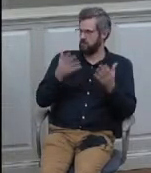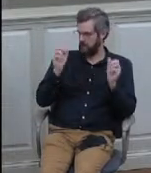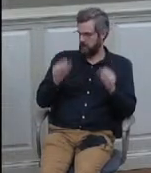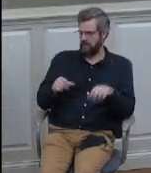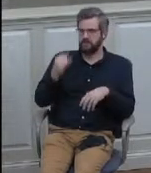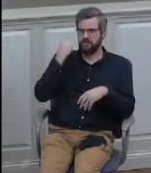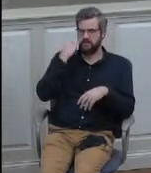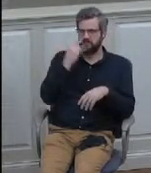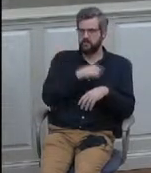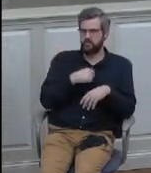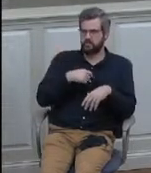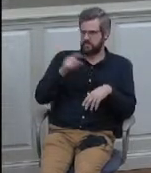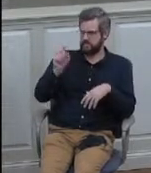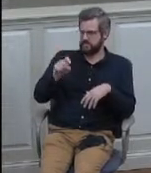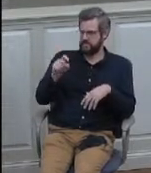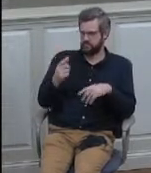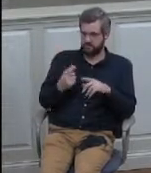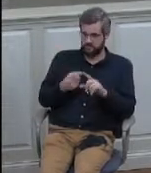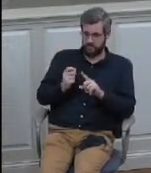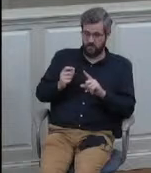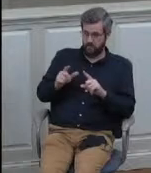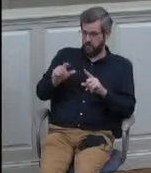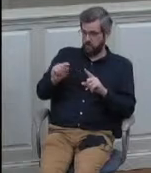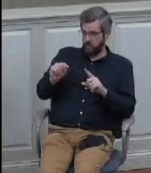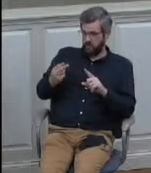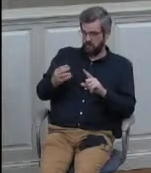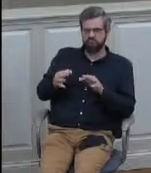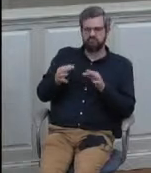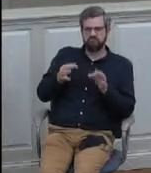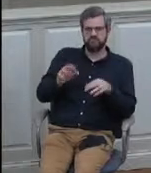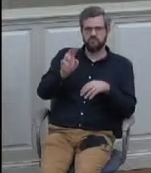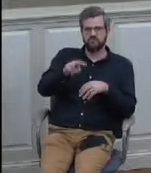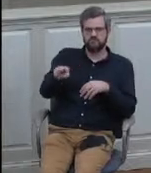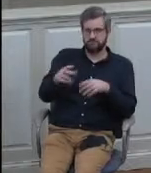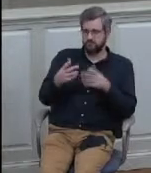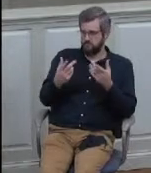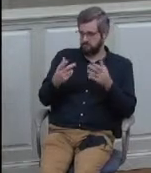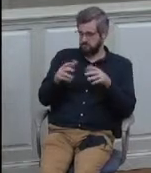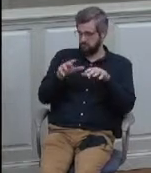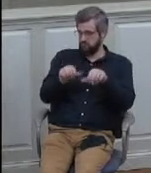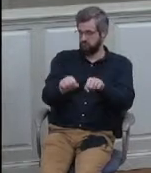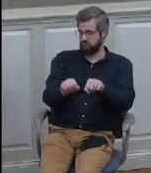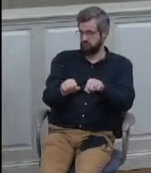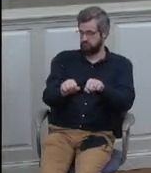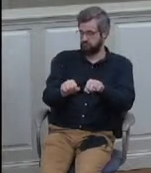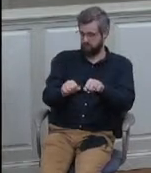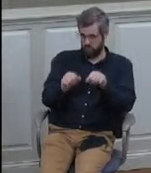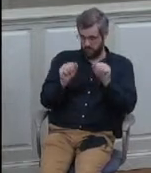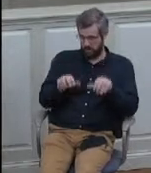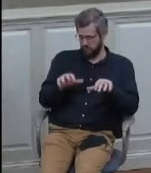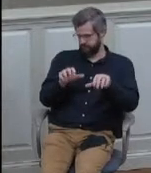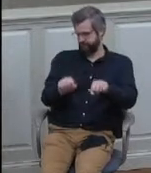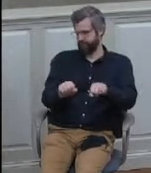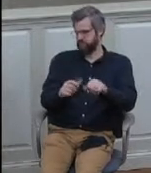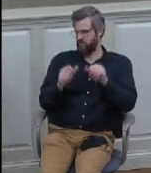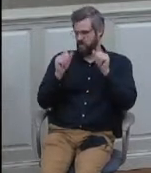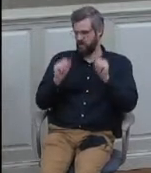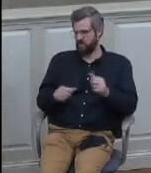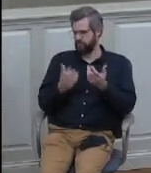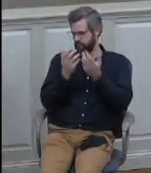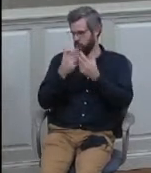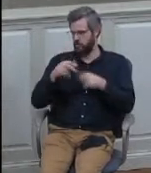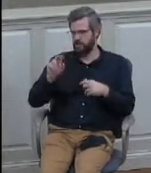need to, or to from the 20th to the 22nd, if we hold that day in reserve. You know, so we can coordinate that as we